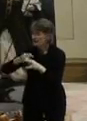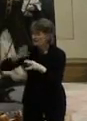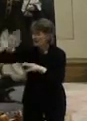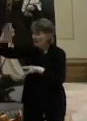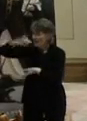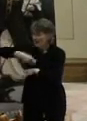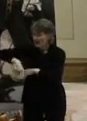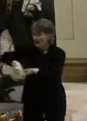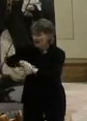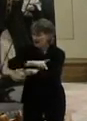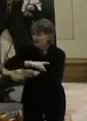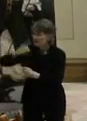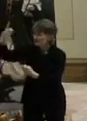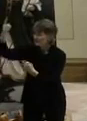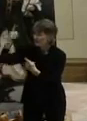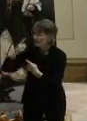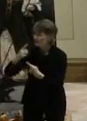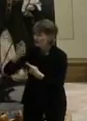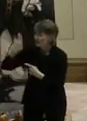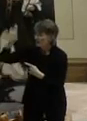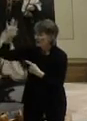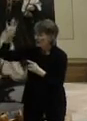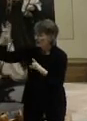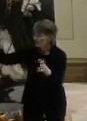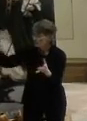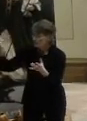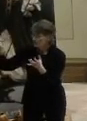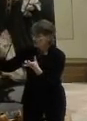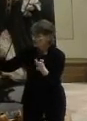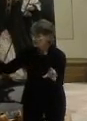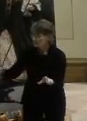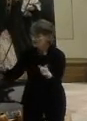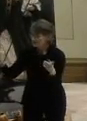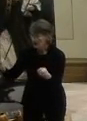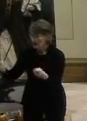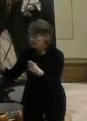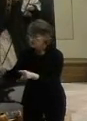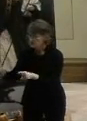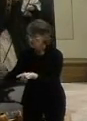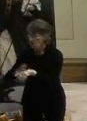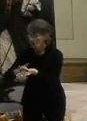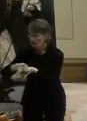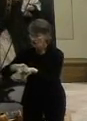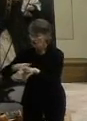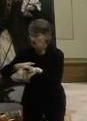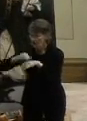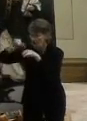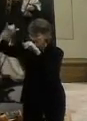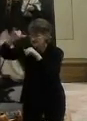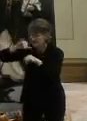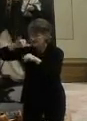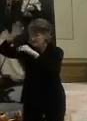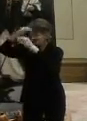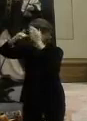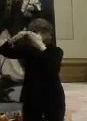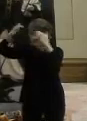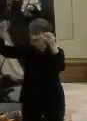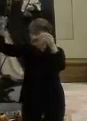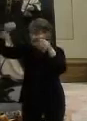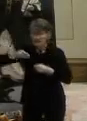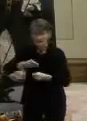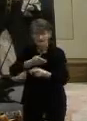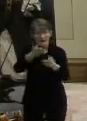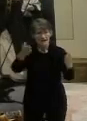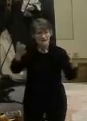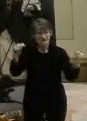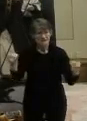thy name. Thy kingdom come, thy will be done, on earth as it is in heaven. Give us this